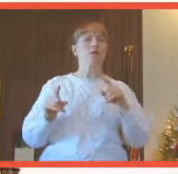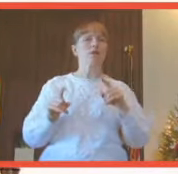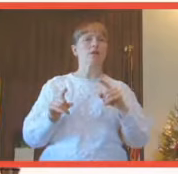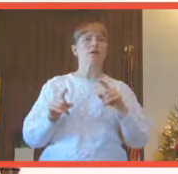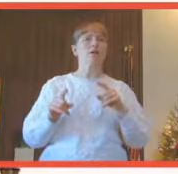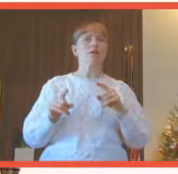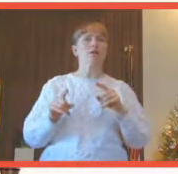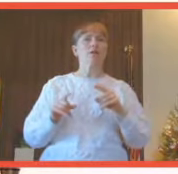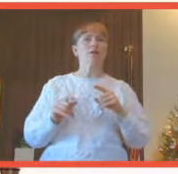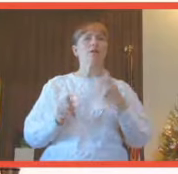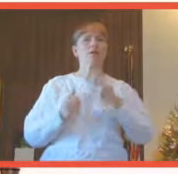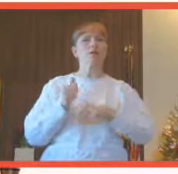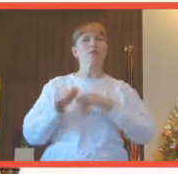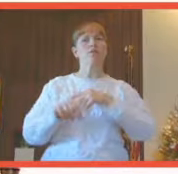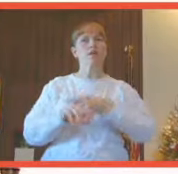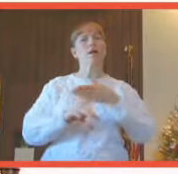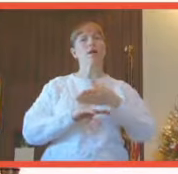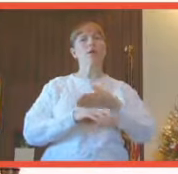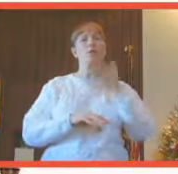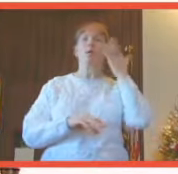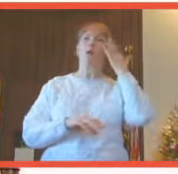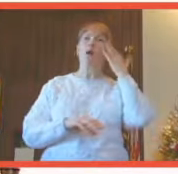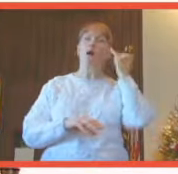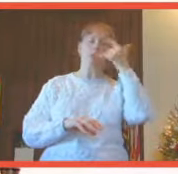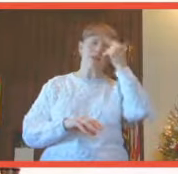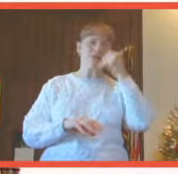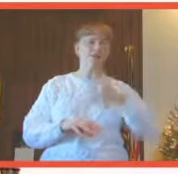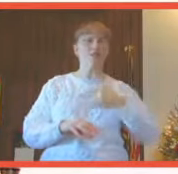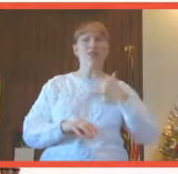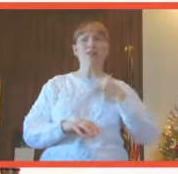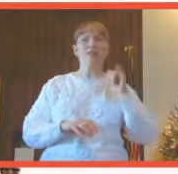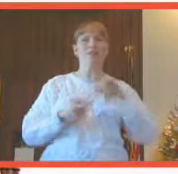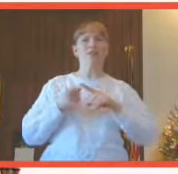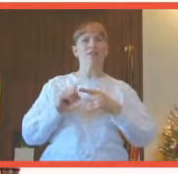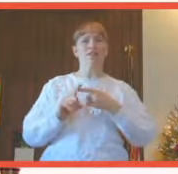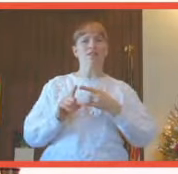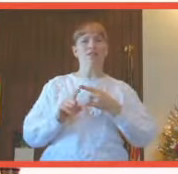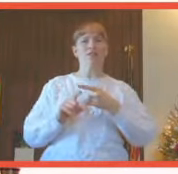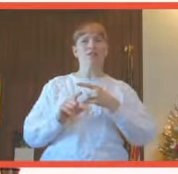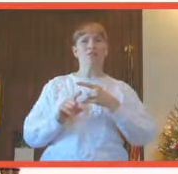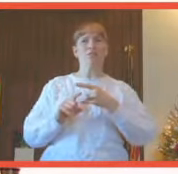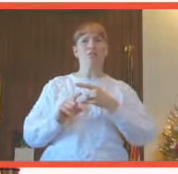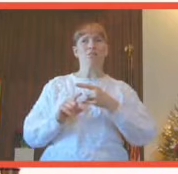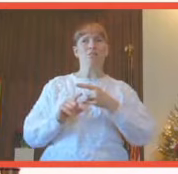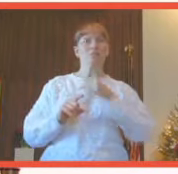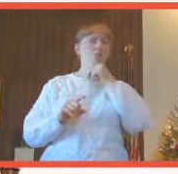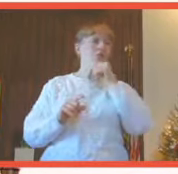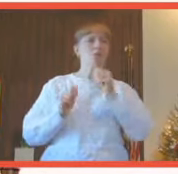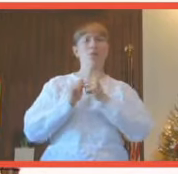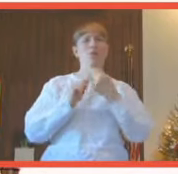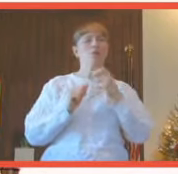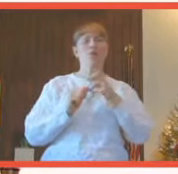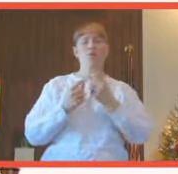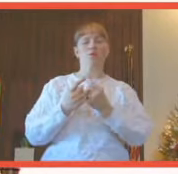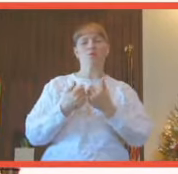she had a very difficult time afterwards because of this sense of betrayal and isolation from her friends.